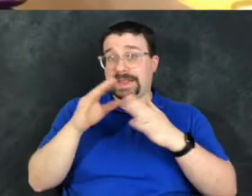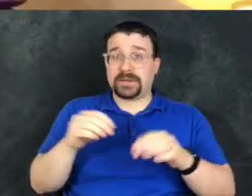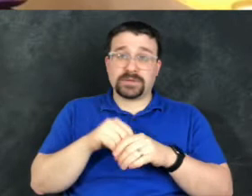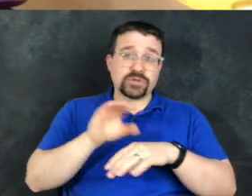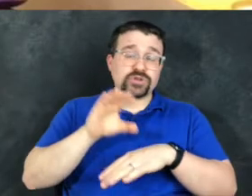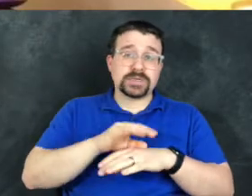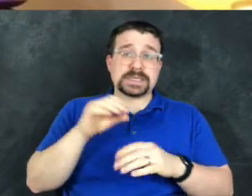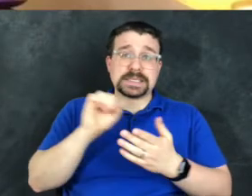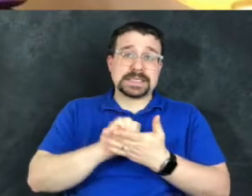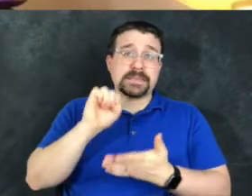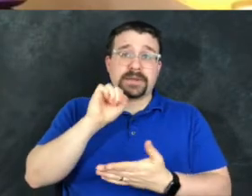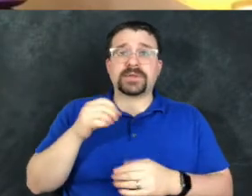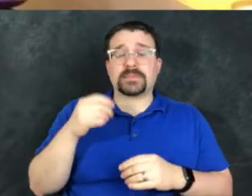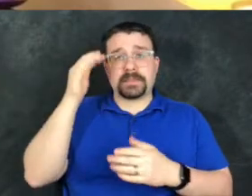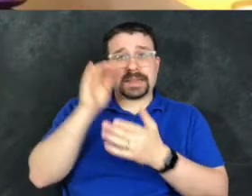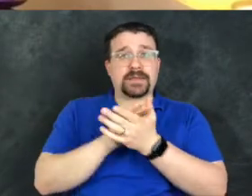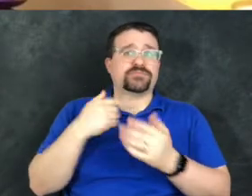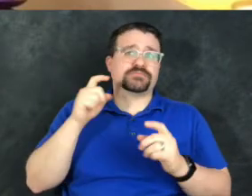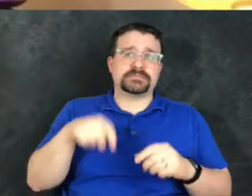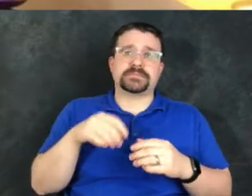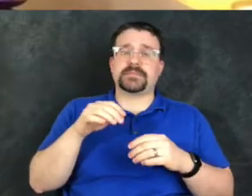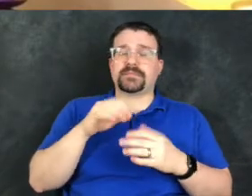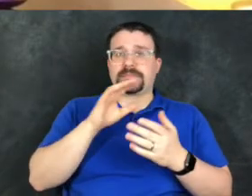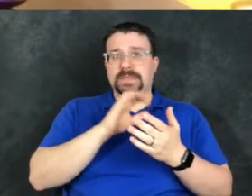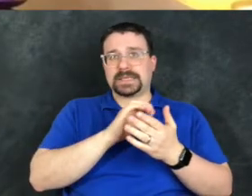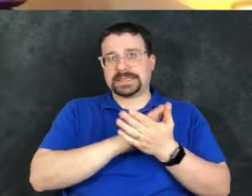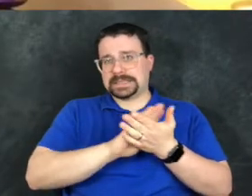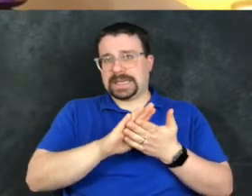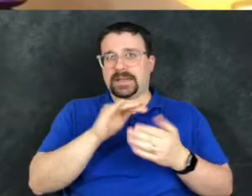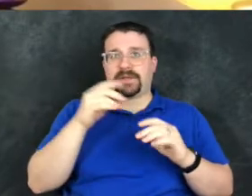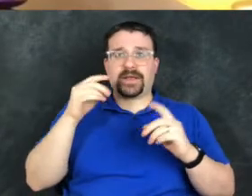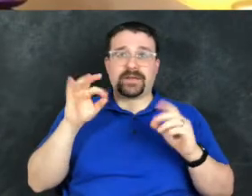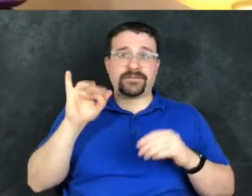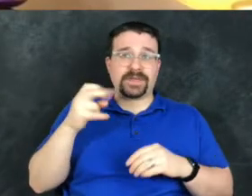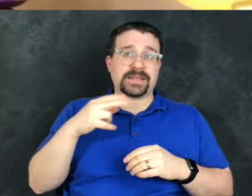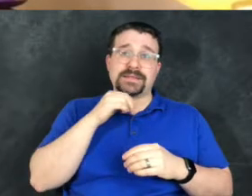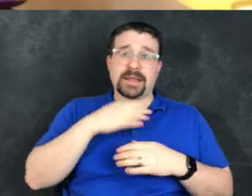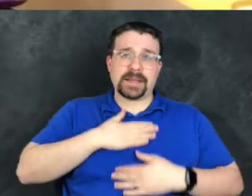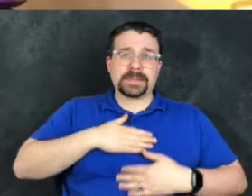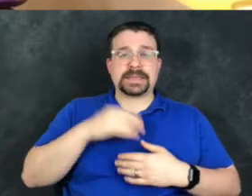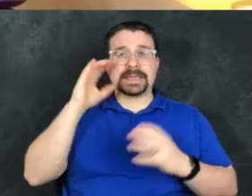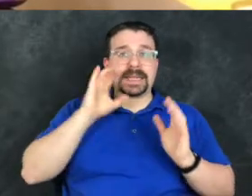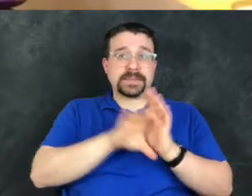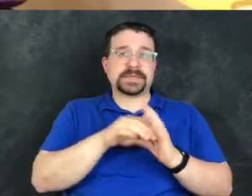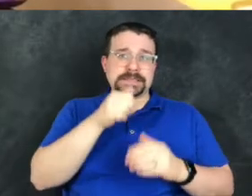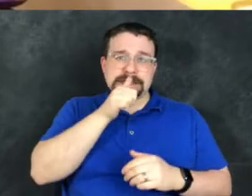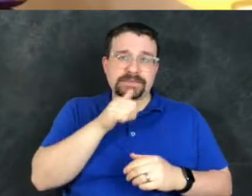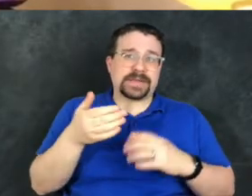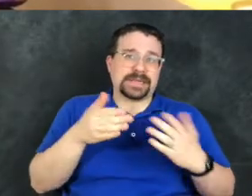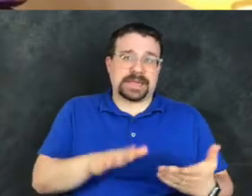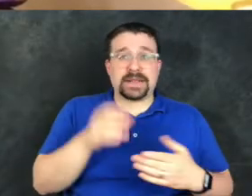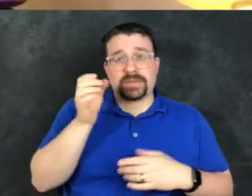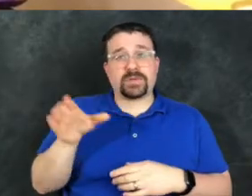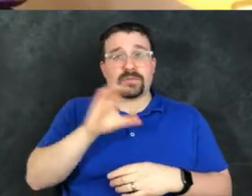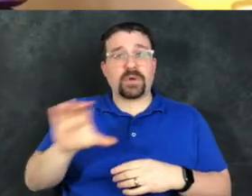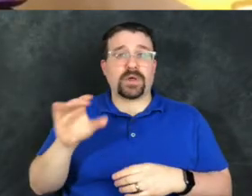there, many of whom are leaders in our churches and seminaries, who believe we should sanitize our faith of the unpleasant images